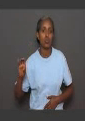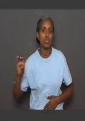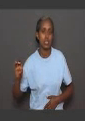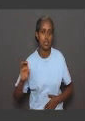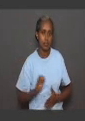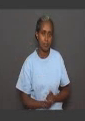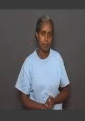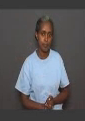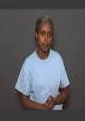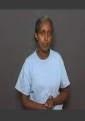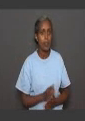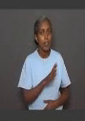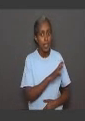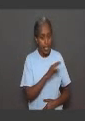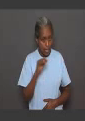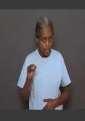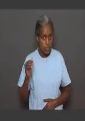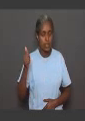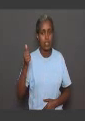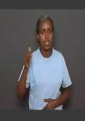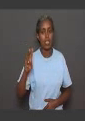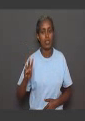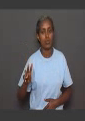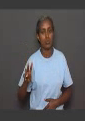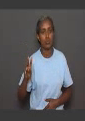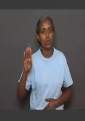B2c, and